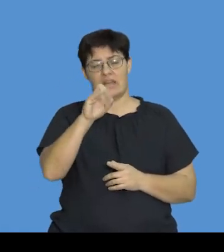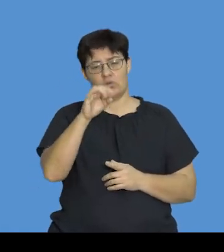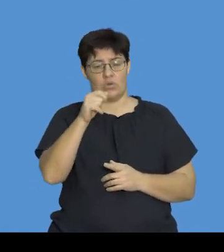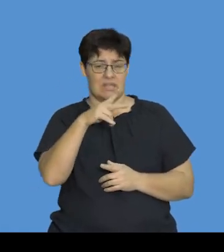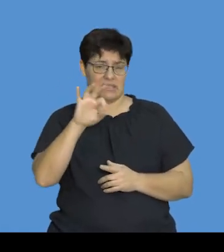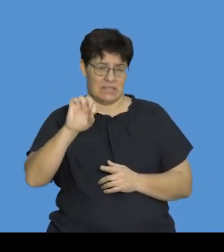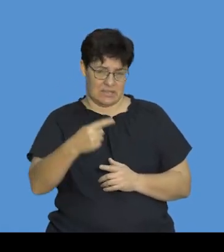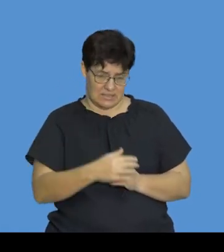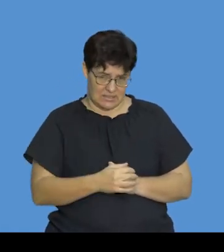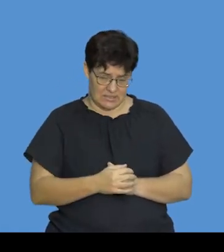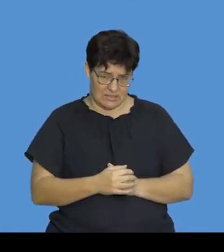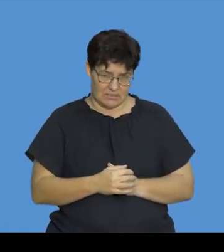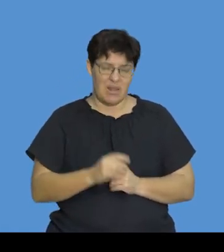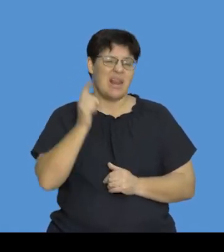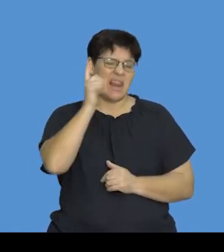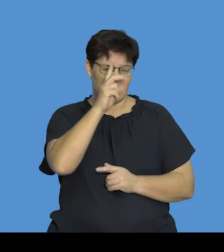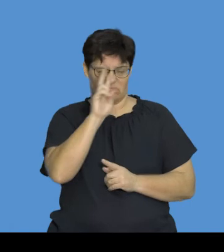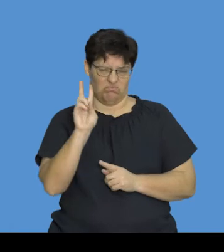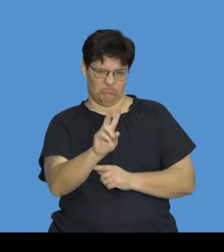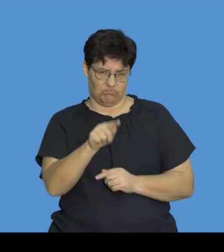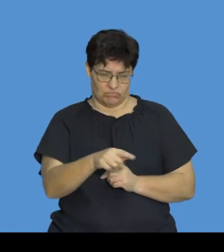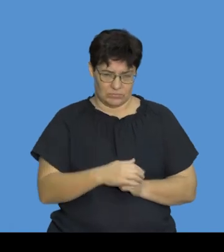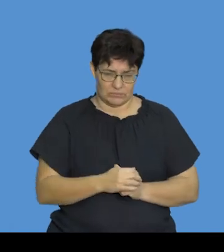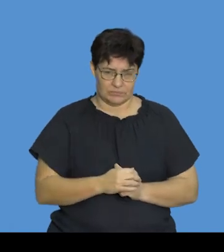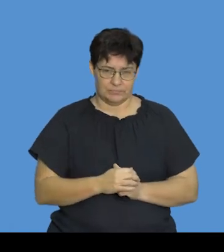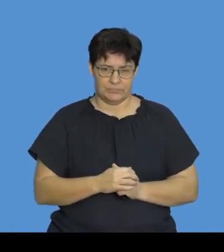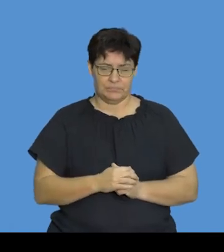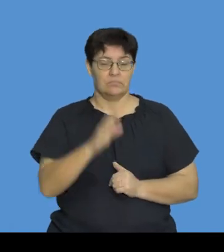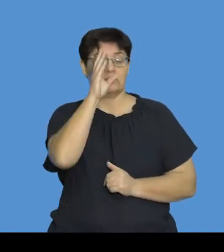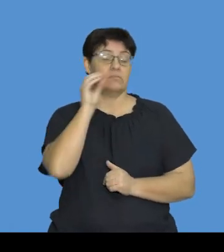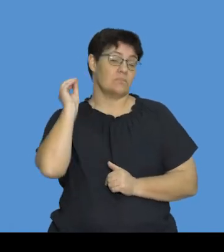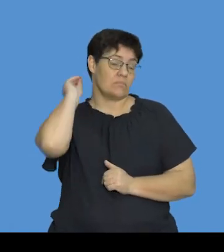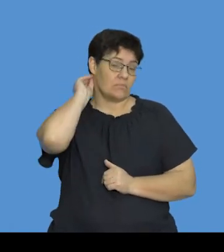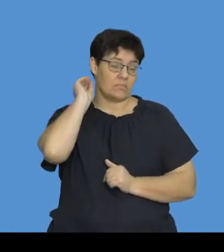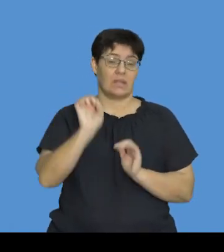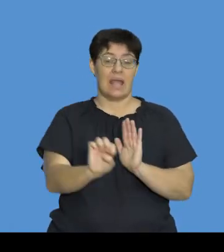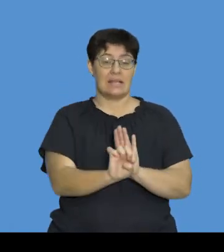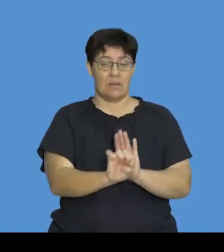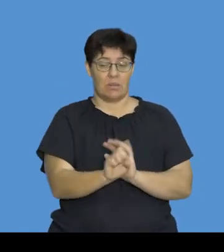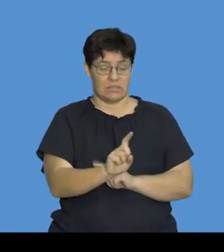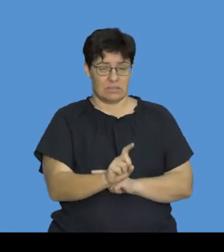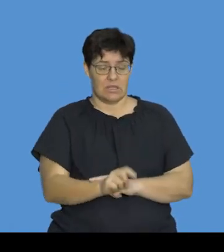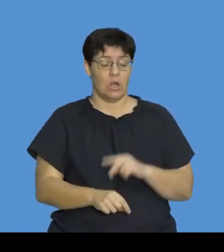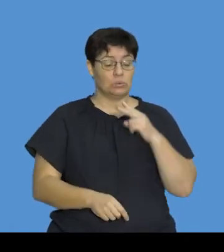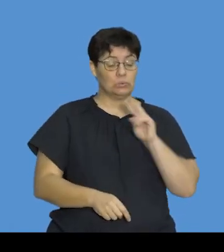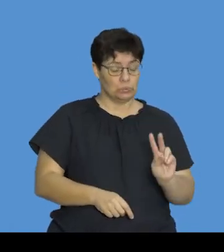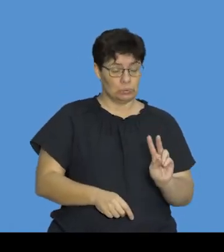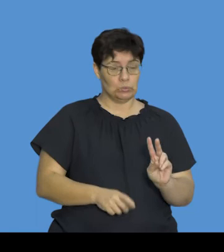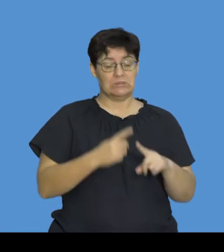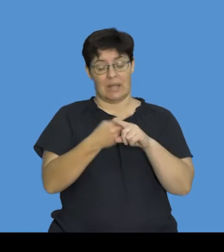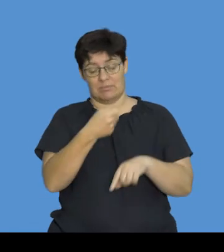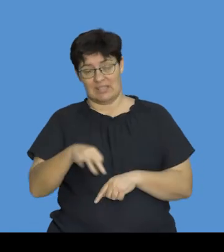but we'll look at that at a later stage. Now remember, the other example is multiplying a binomial